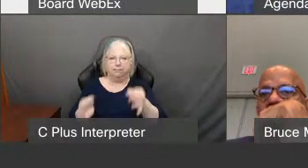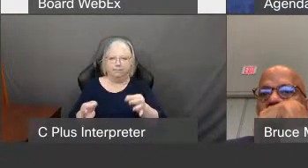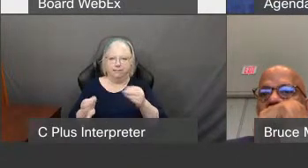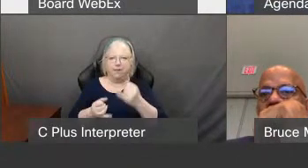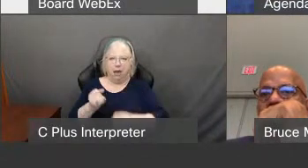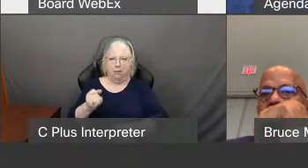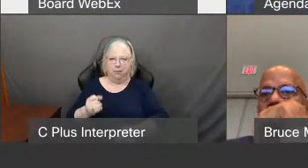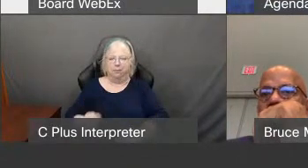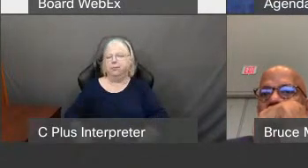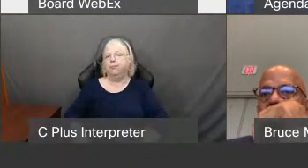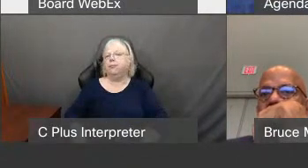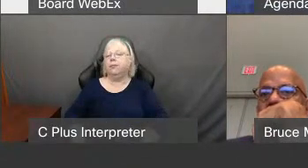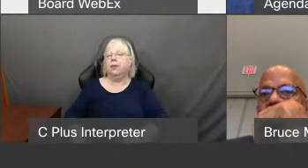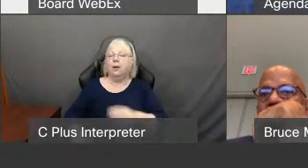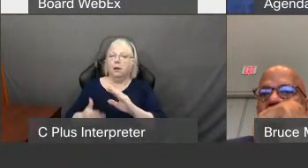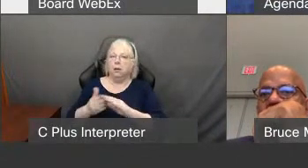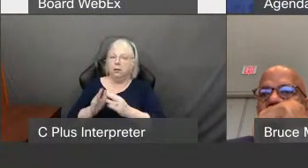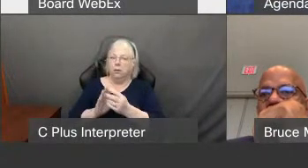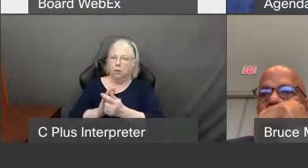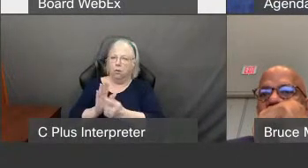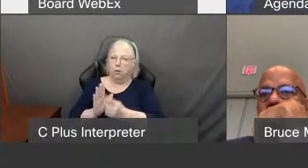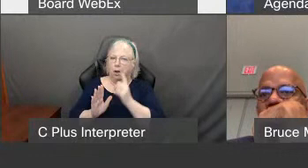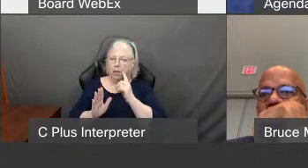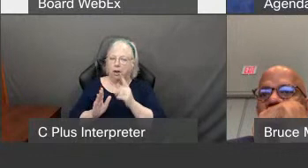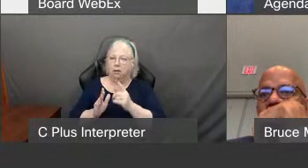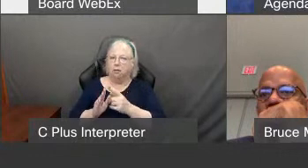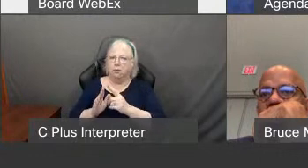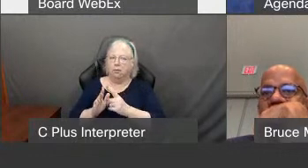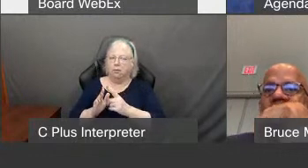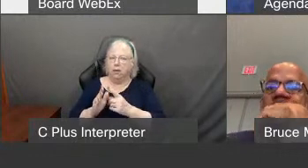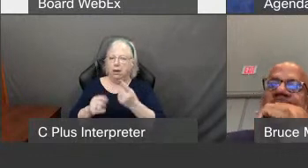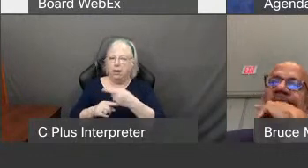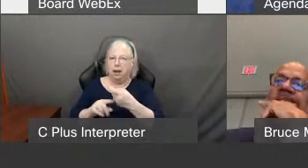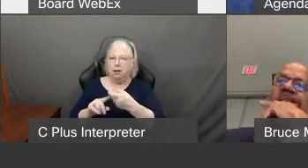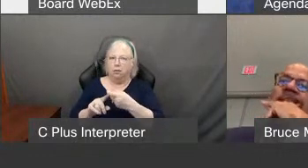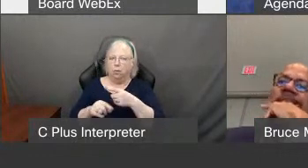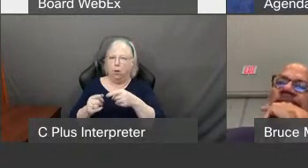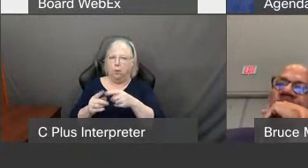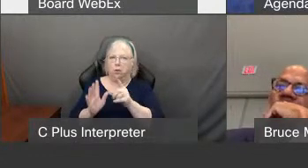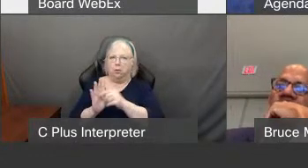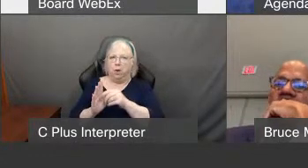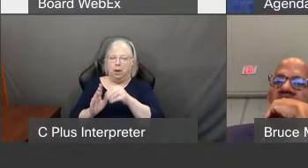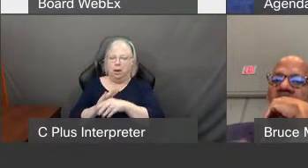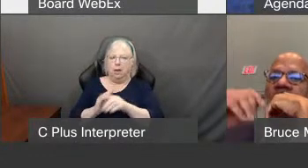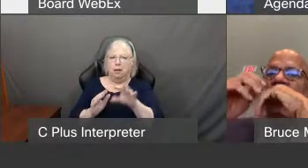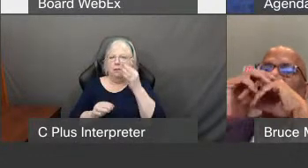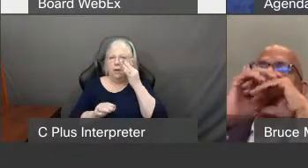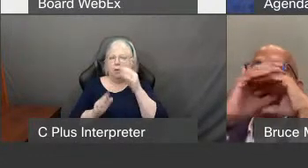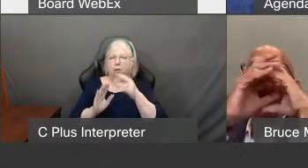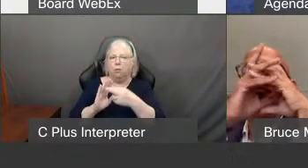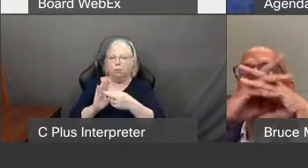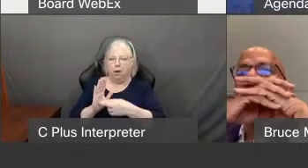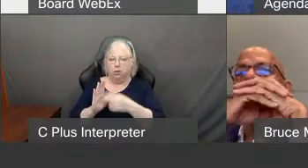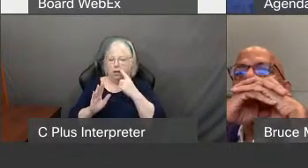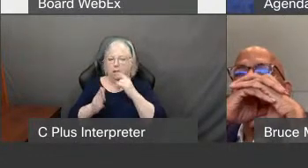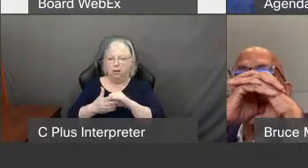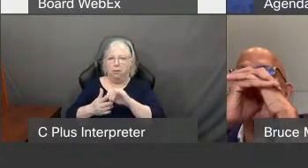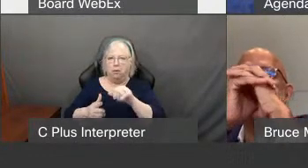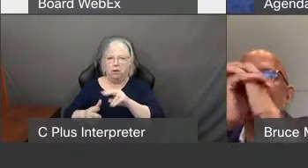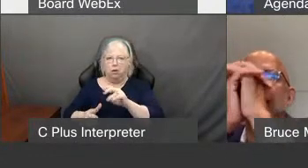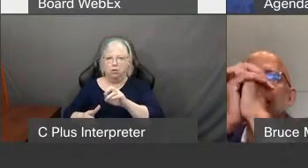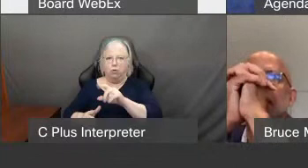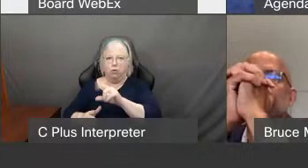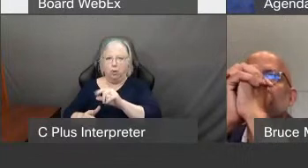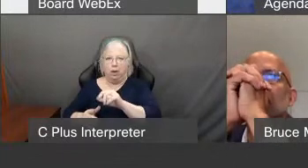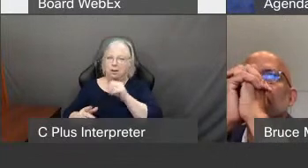I think the time frame is from the date that it ended up in the Federal Register. And so I think that's June the 20th instead of